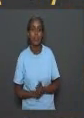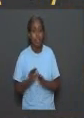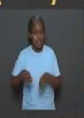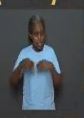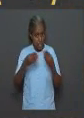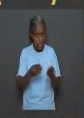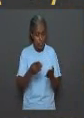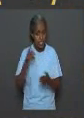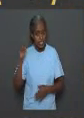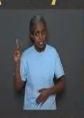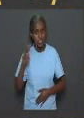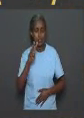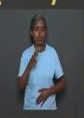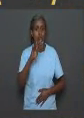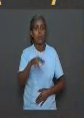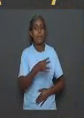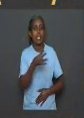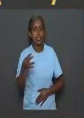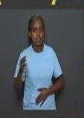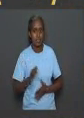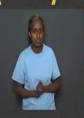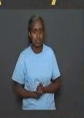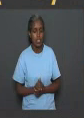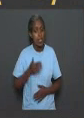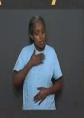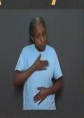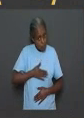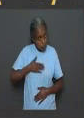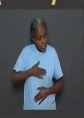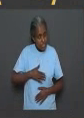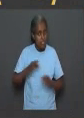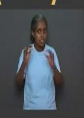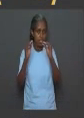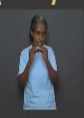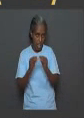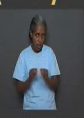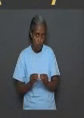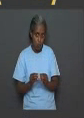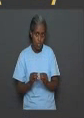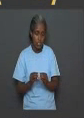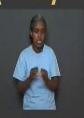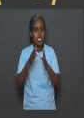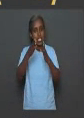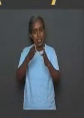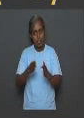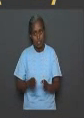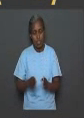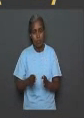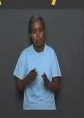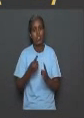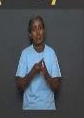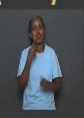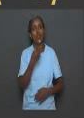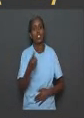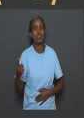Given these 2 matrices, please calculate the determinant for